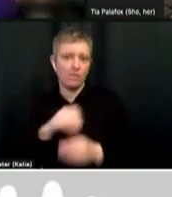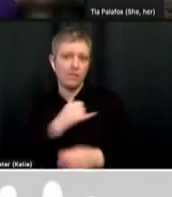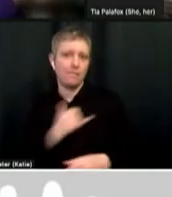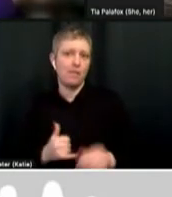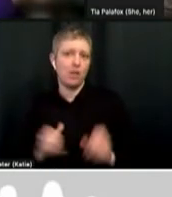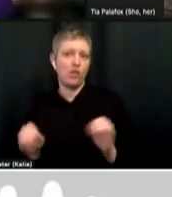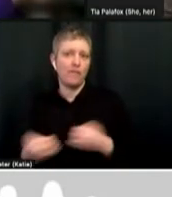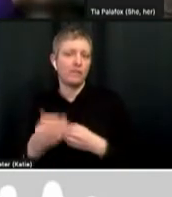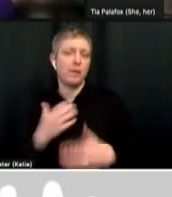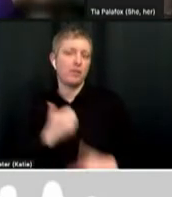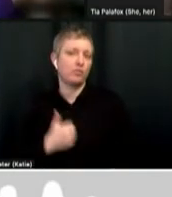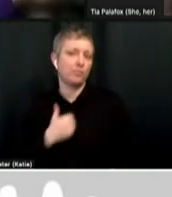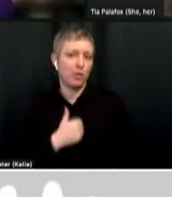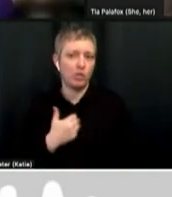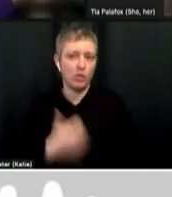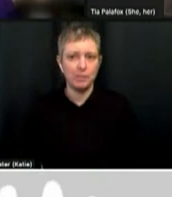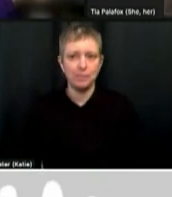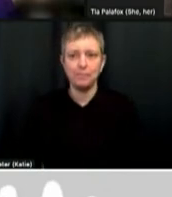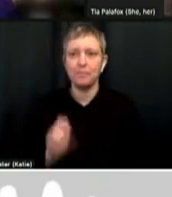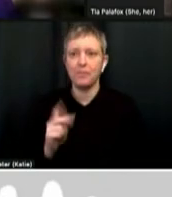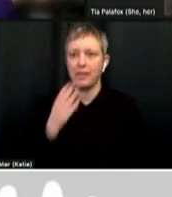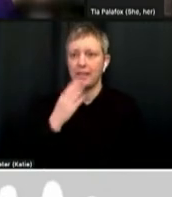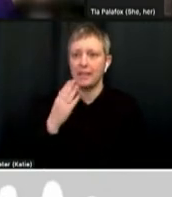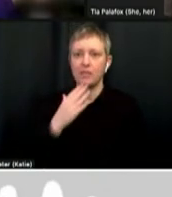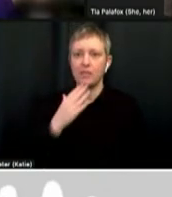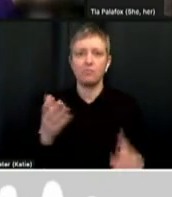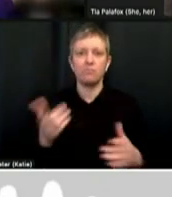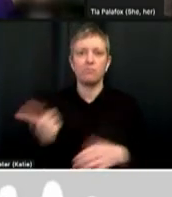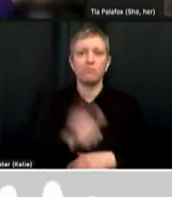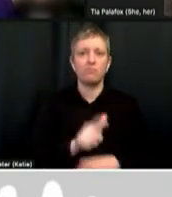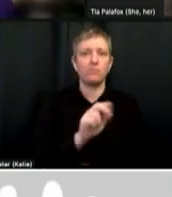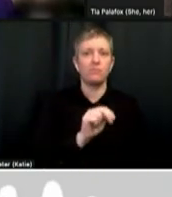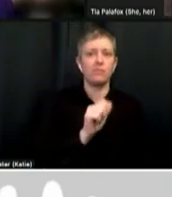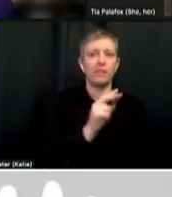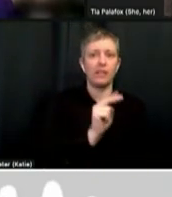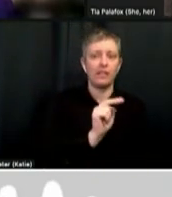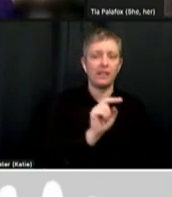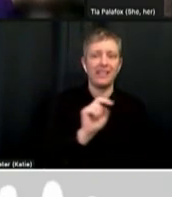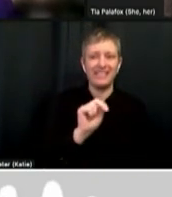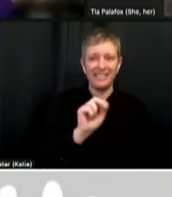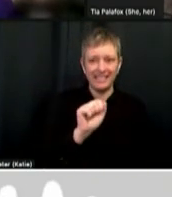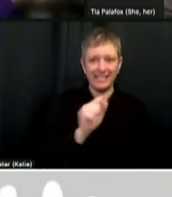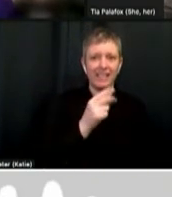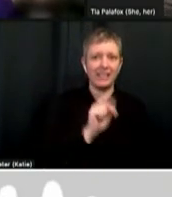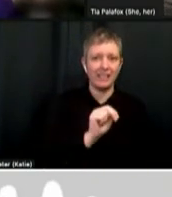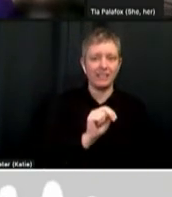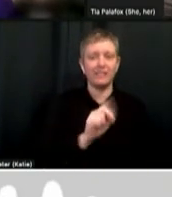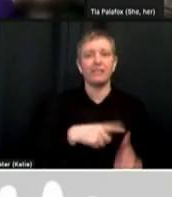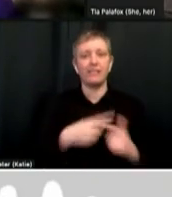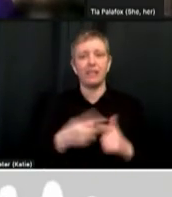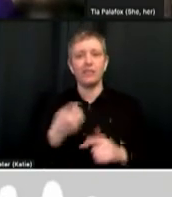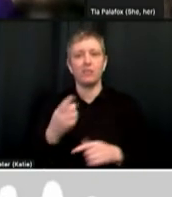Nathan, and then Dr. Allen and Gloria after that.